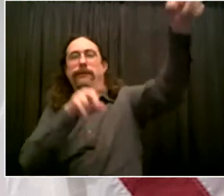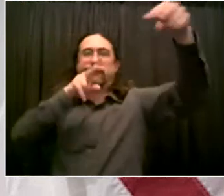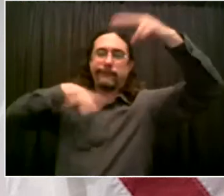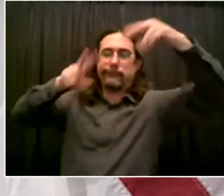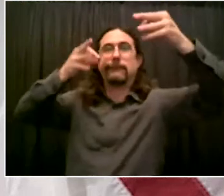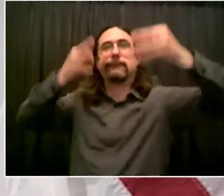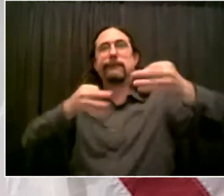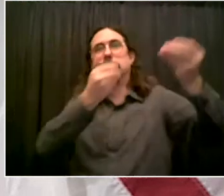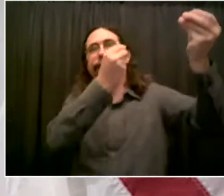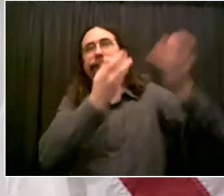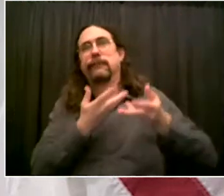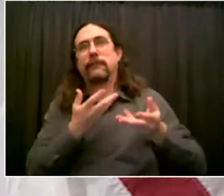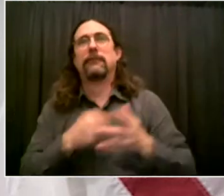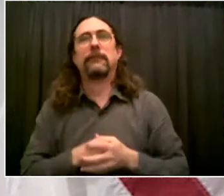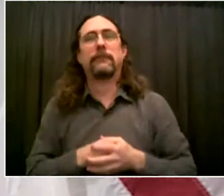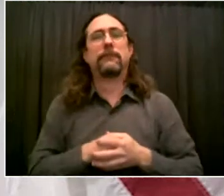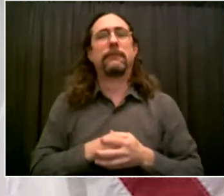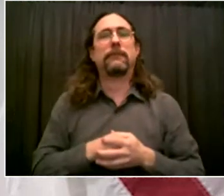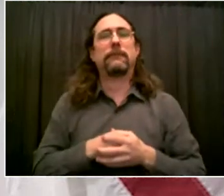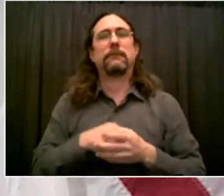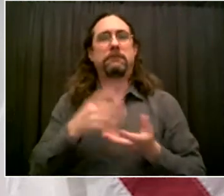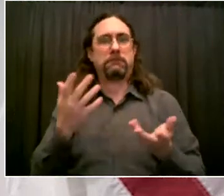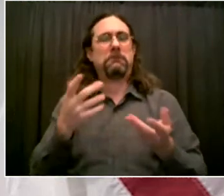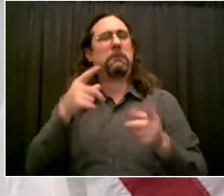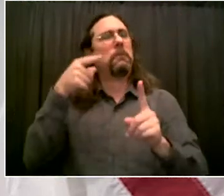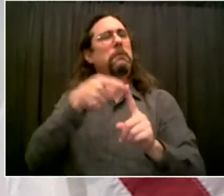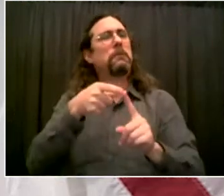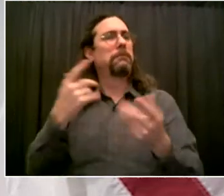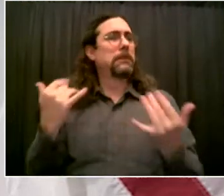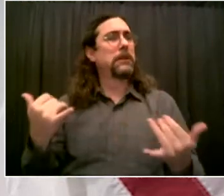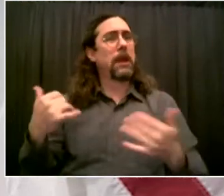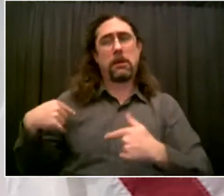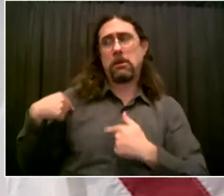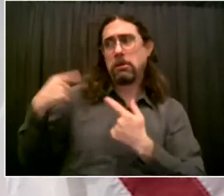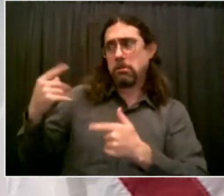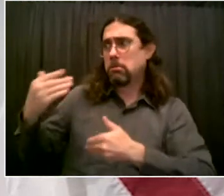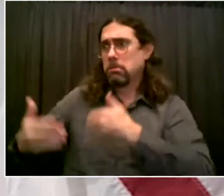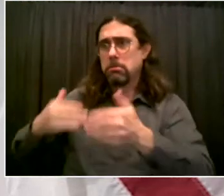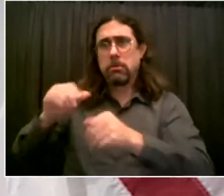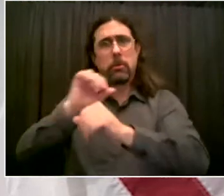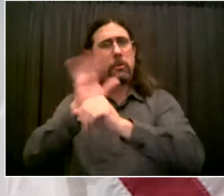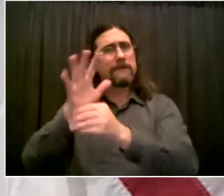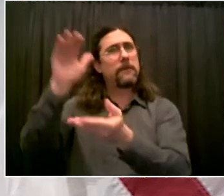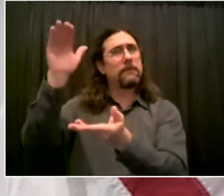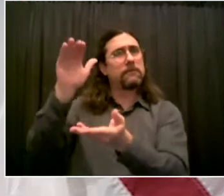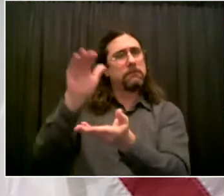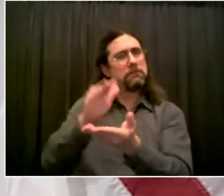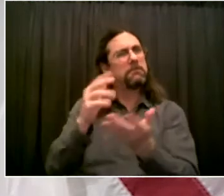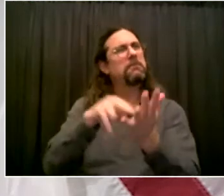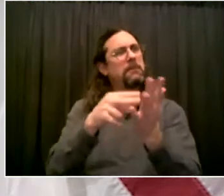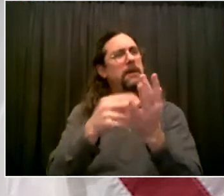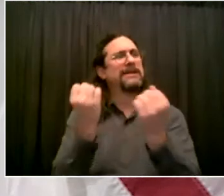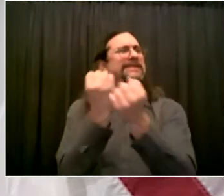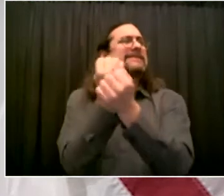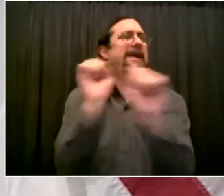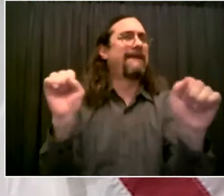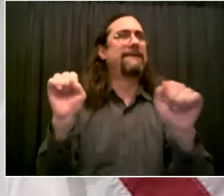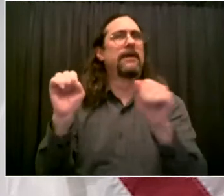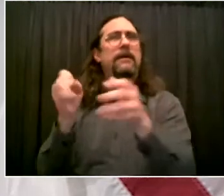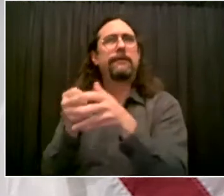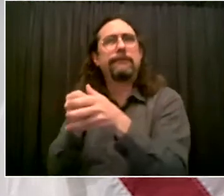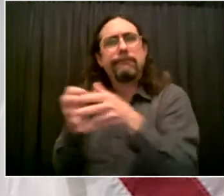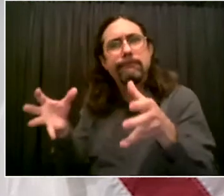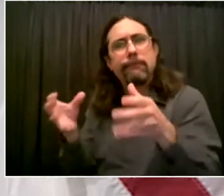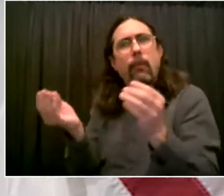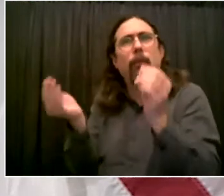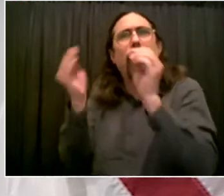restaurant owners and managers, for customers. What's really important, Dr. Choksi put out great guidance to restaurant